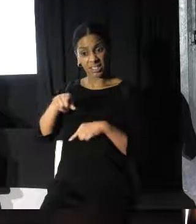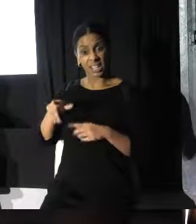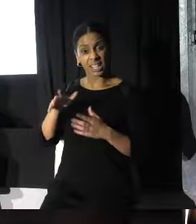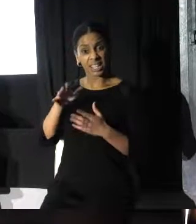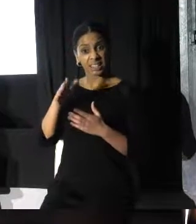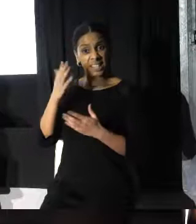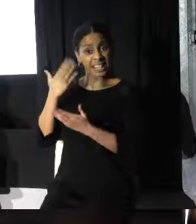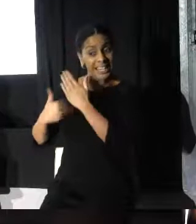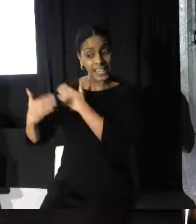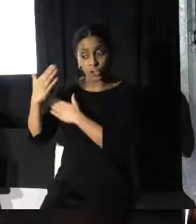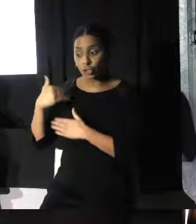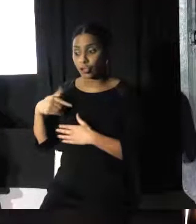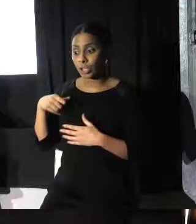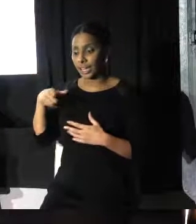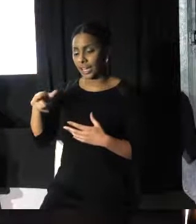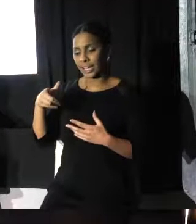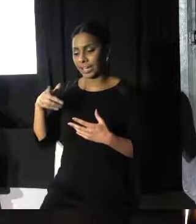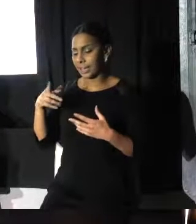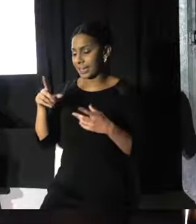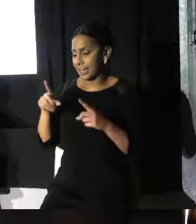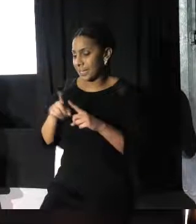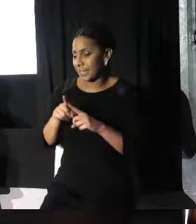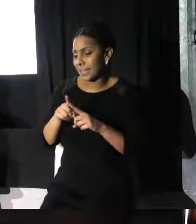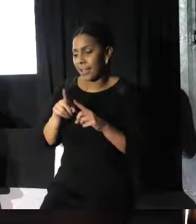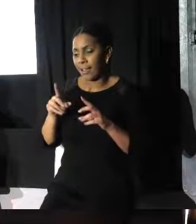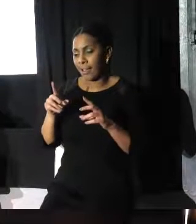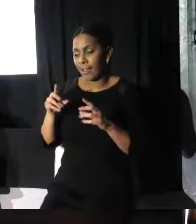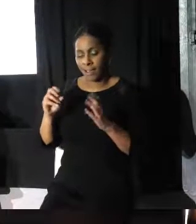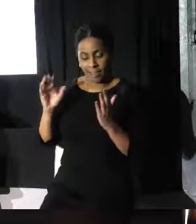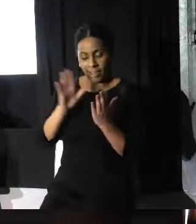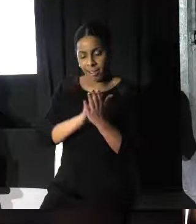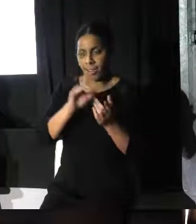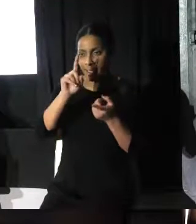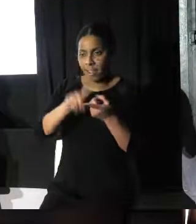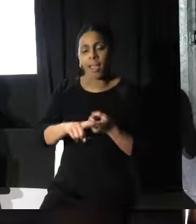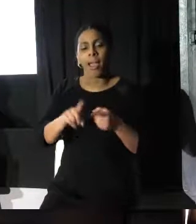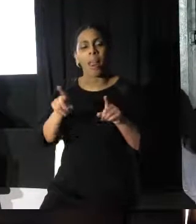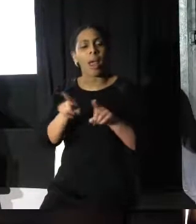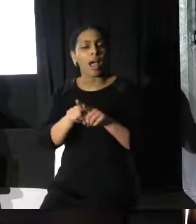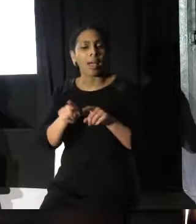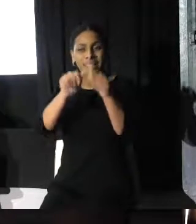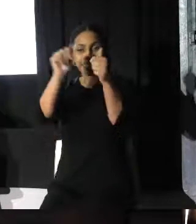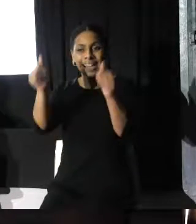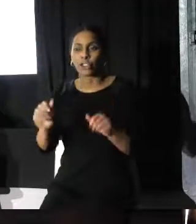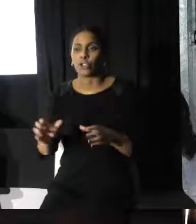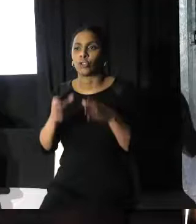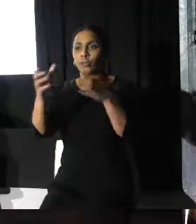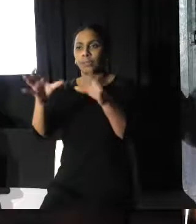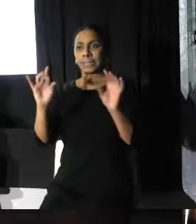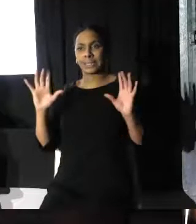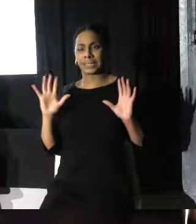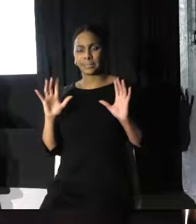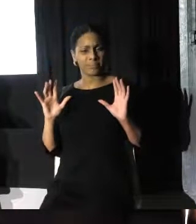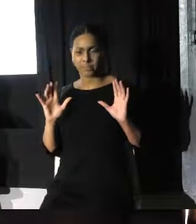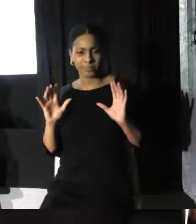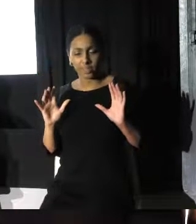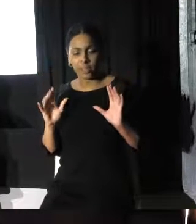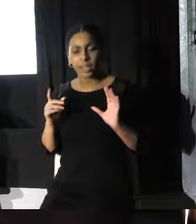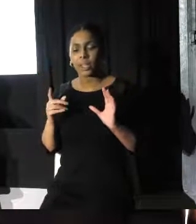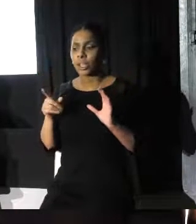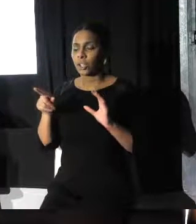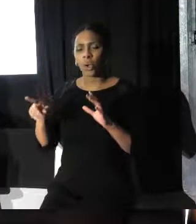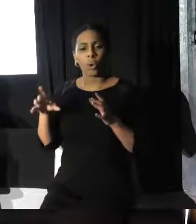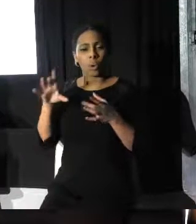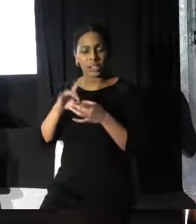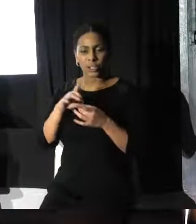if it were erecting a statue, and that the timeframes between Rankian historiography